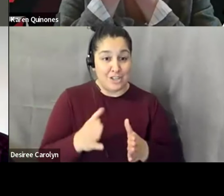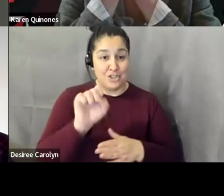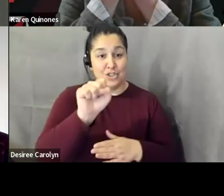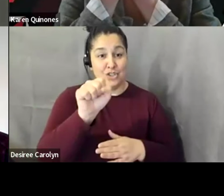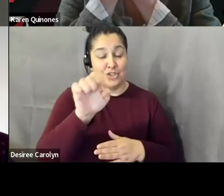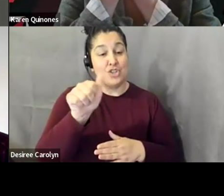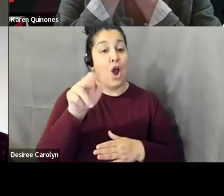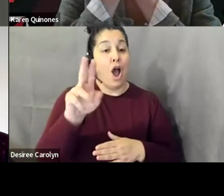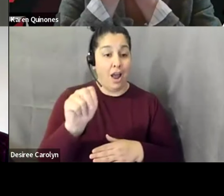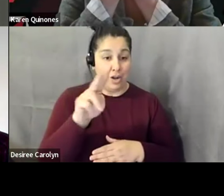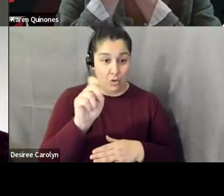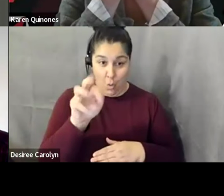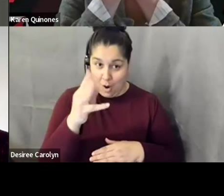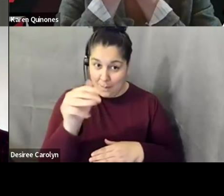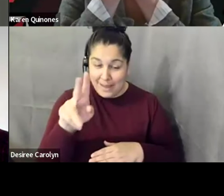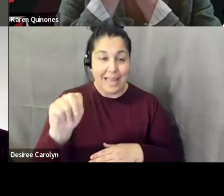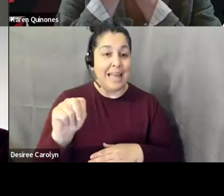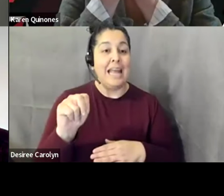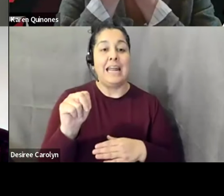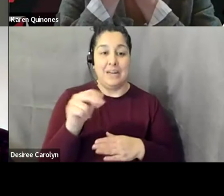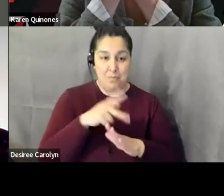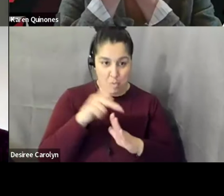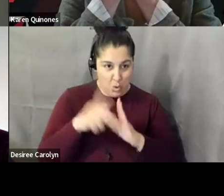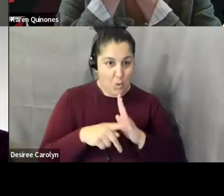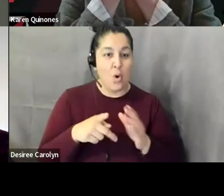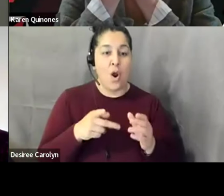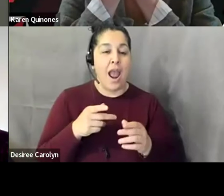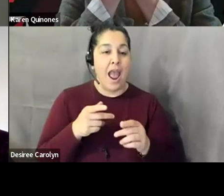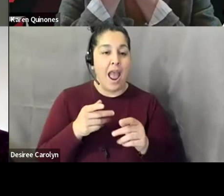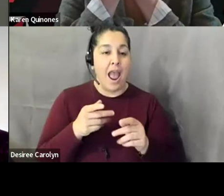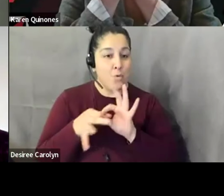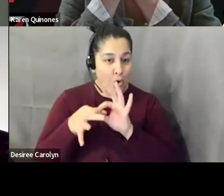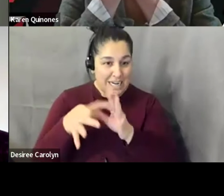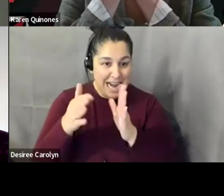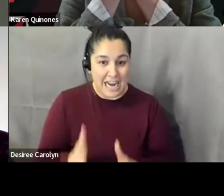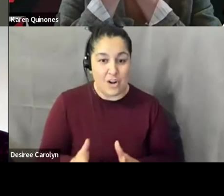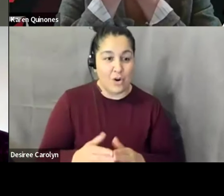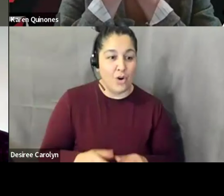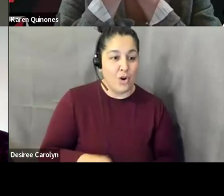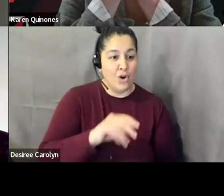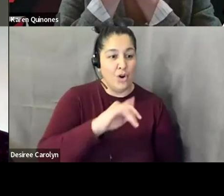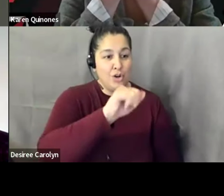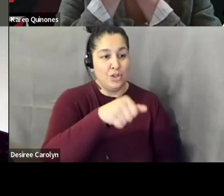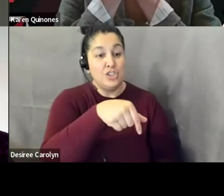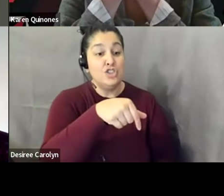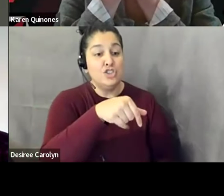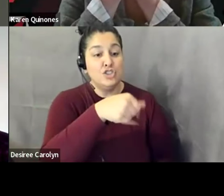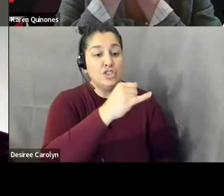Program Coordinator. And Jacqueline Ting is Policy Analyst. Together, they